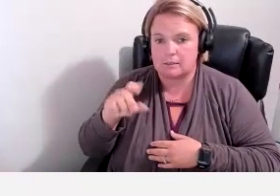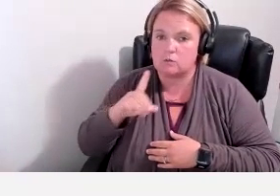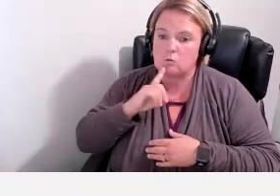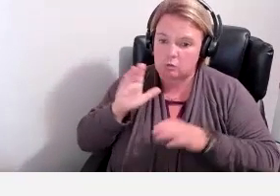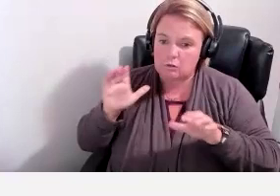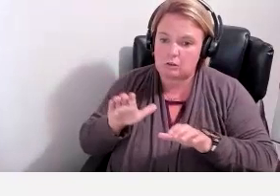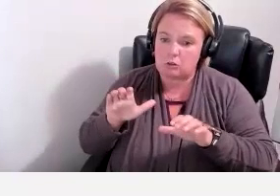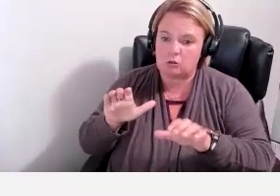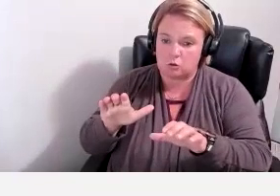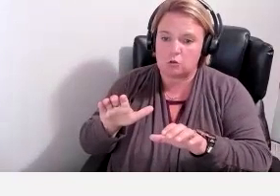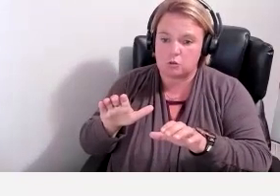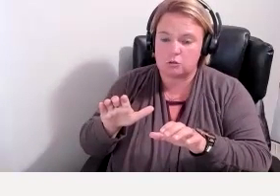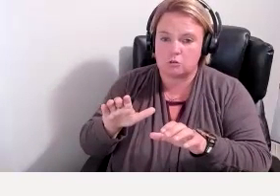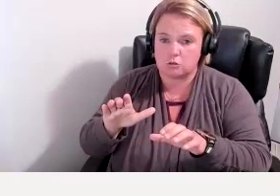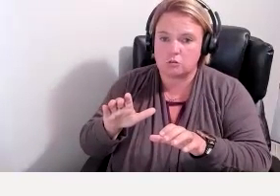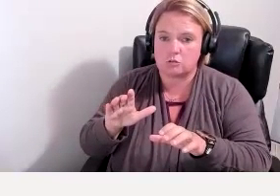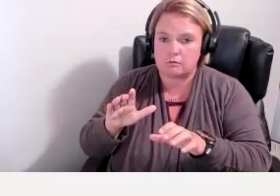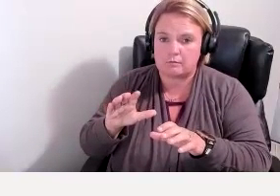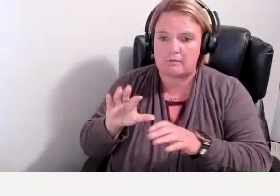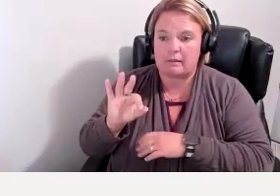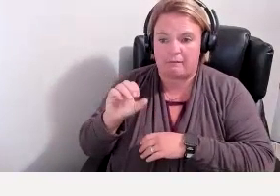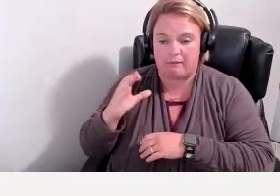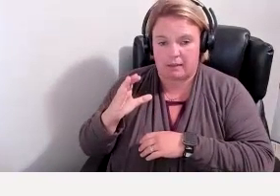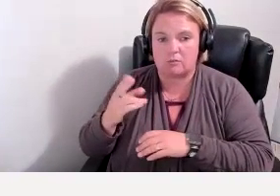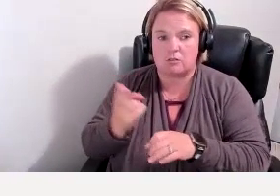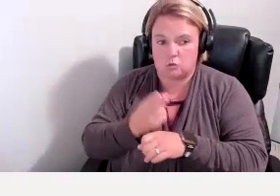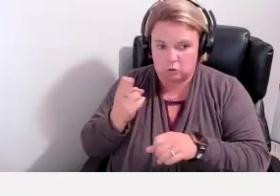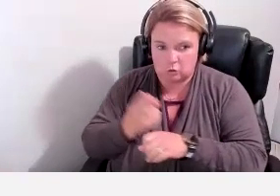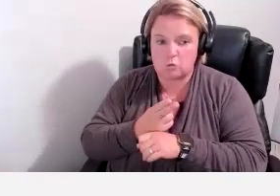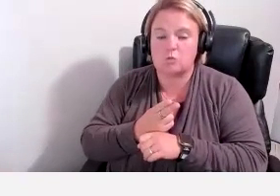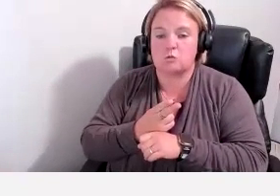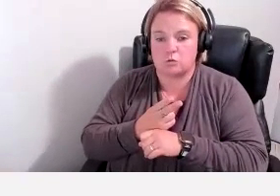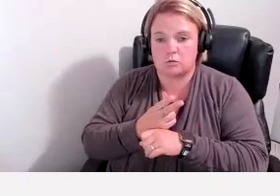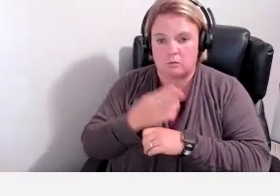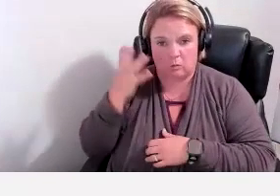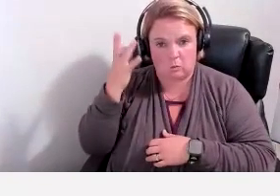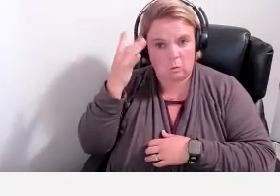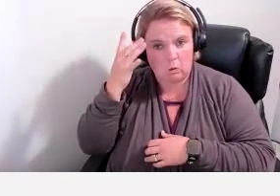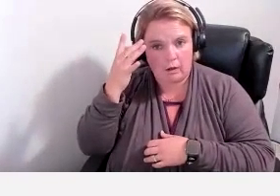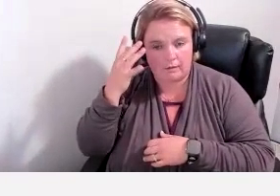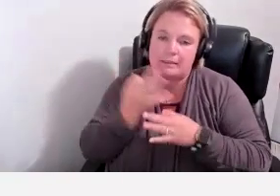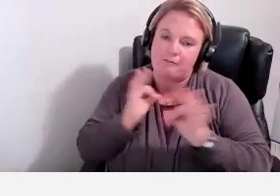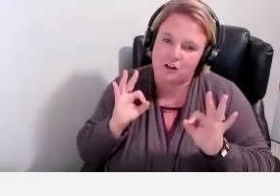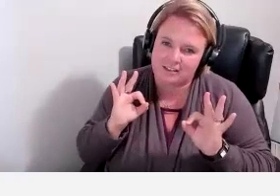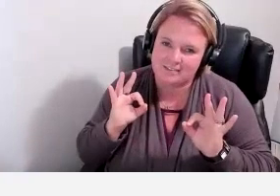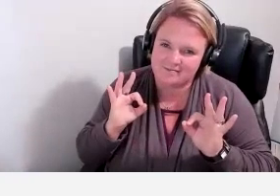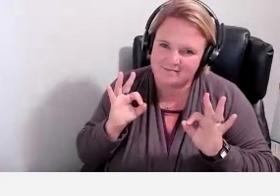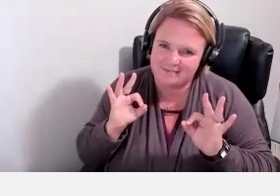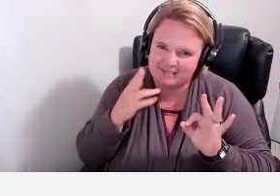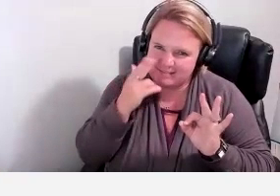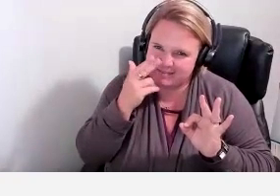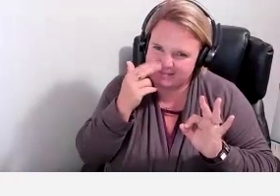encouraged faculty to use Canvas Studio. One reason is because it's free.